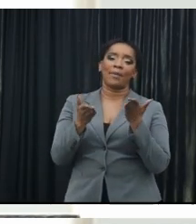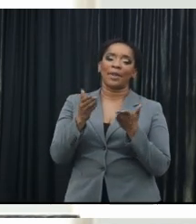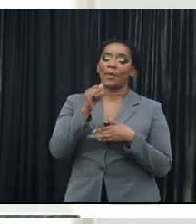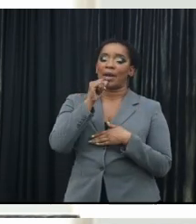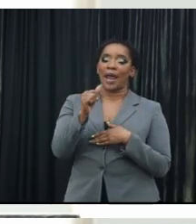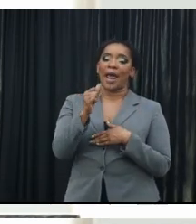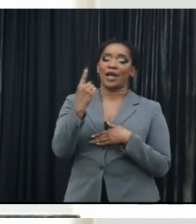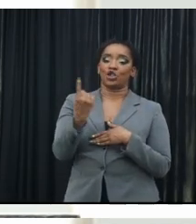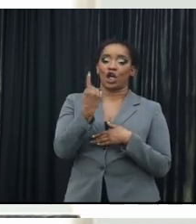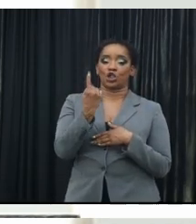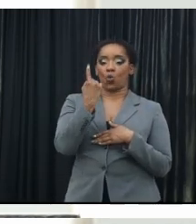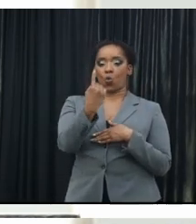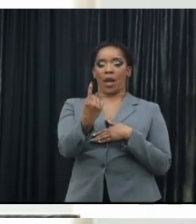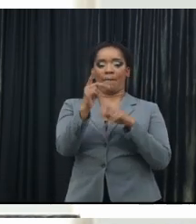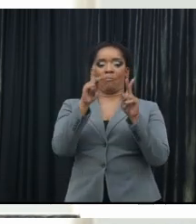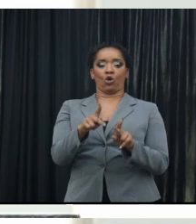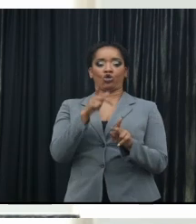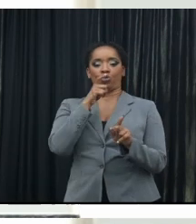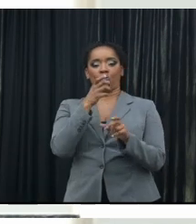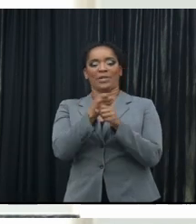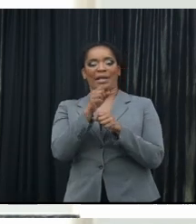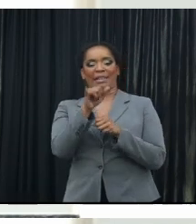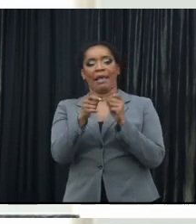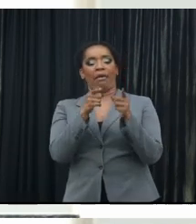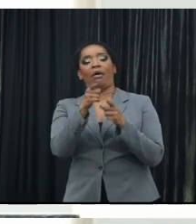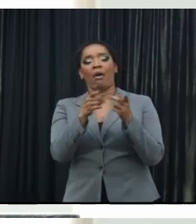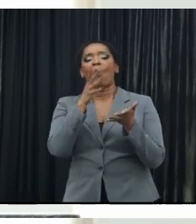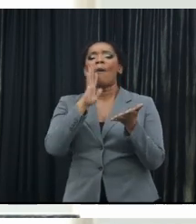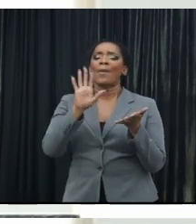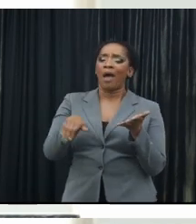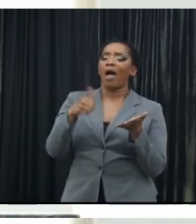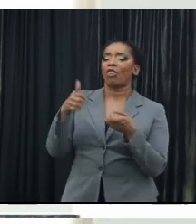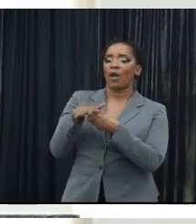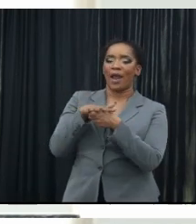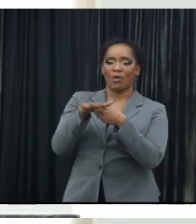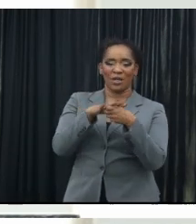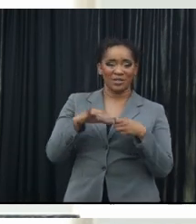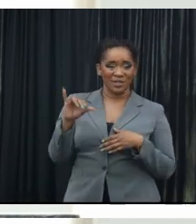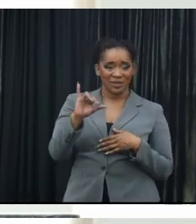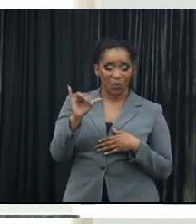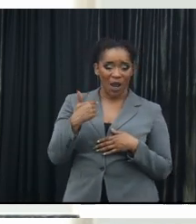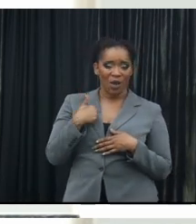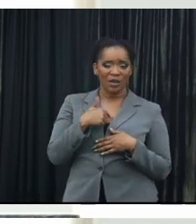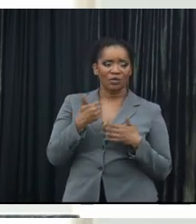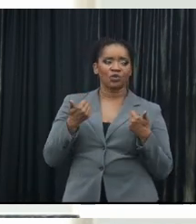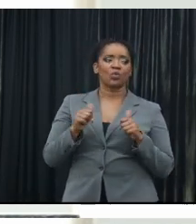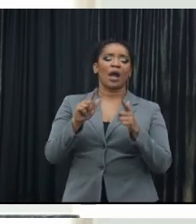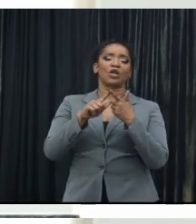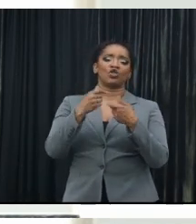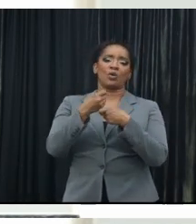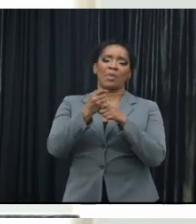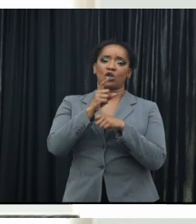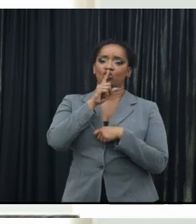to just that one particular area. It's going to be other areas as well. So let's try to make sure that they know